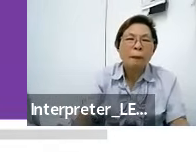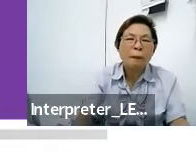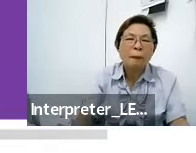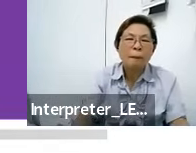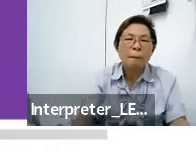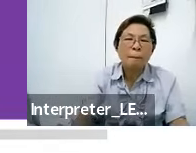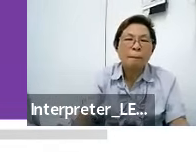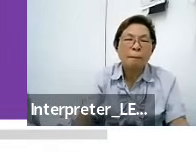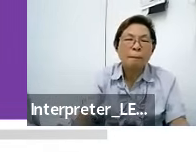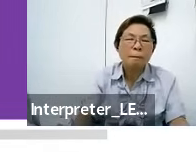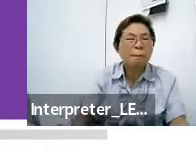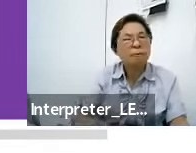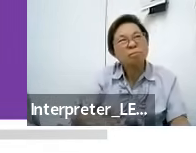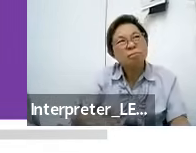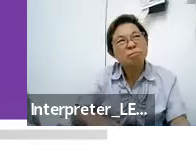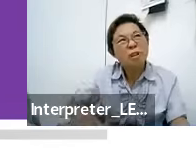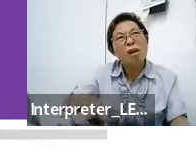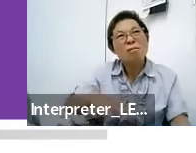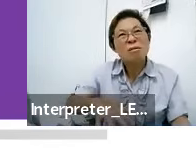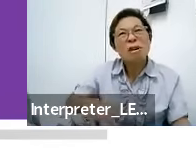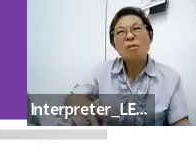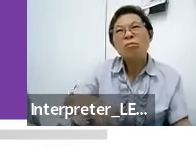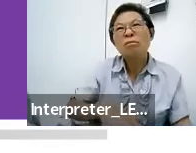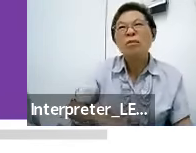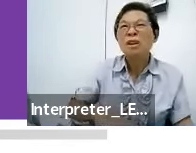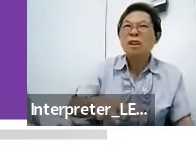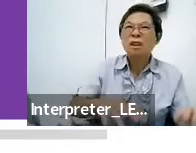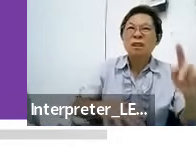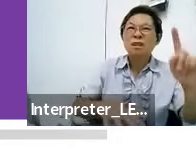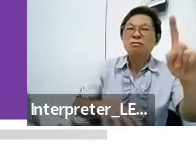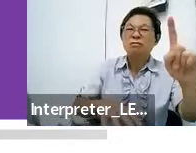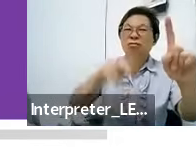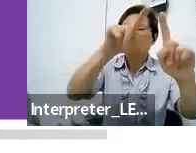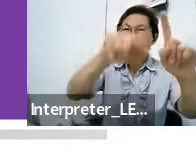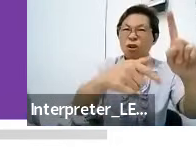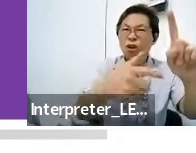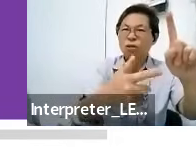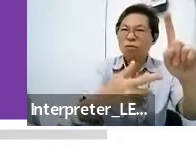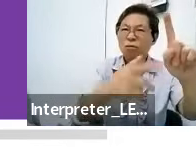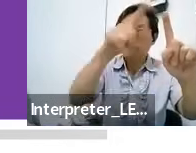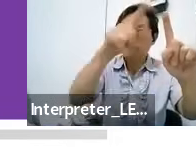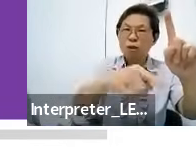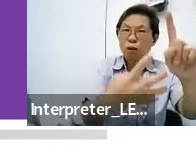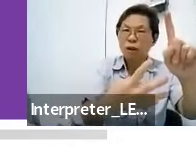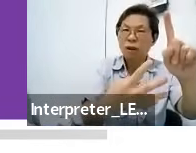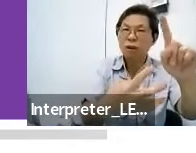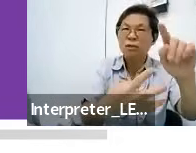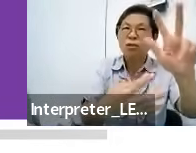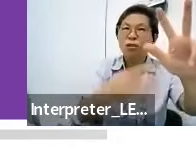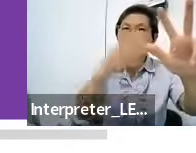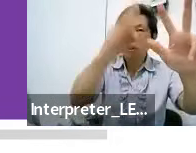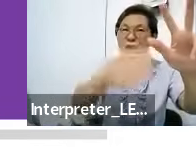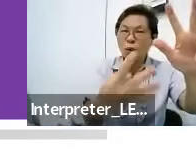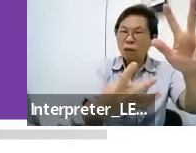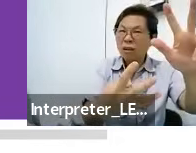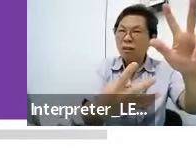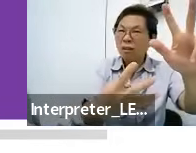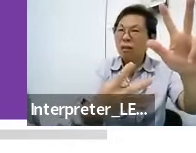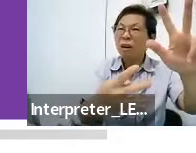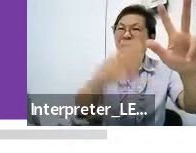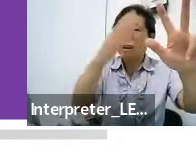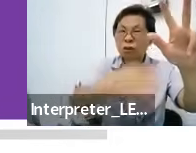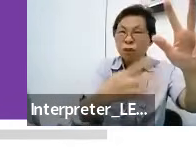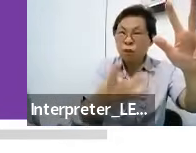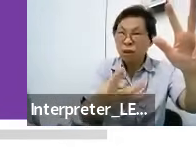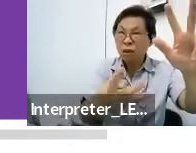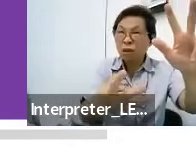it's around like probably 3/4. Yeah, we are missing 3/4 of our children in